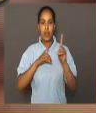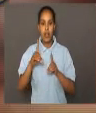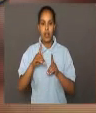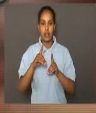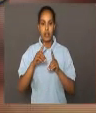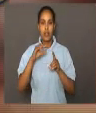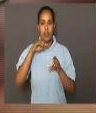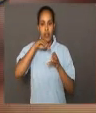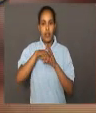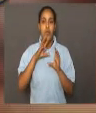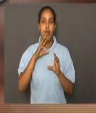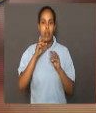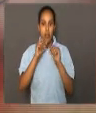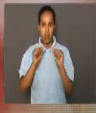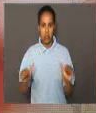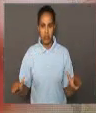dissolve in water, though.